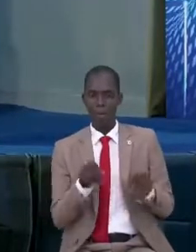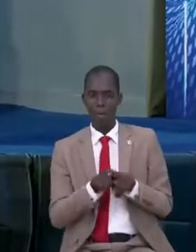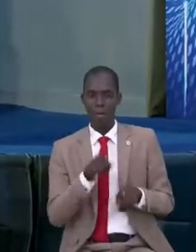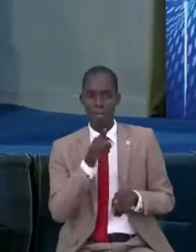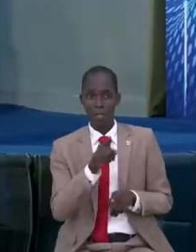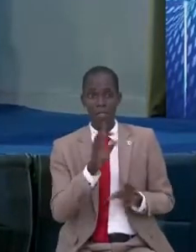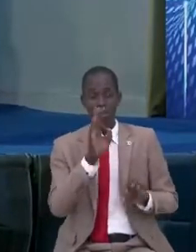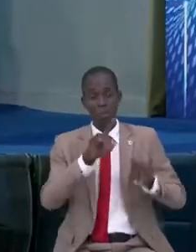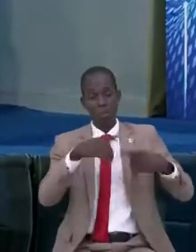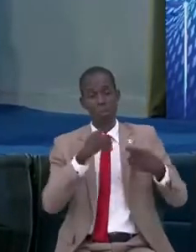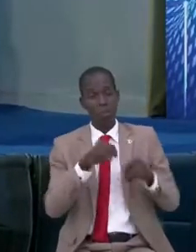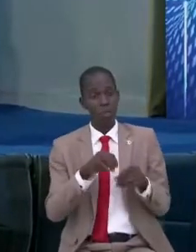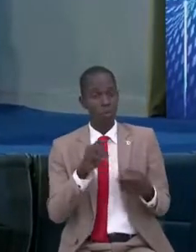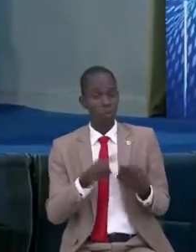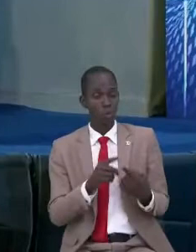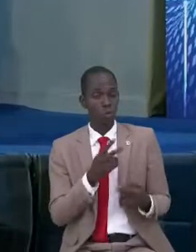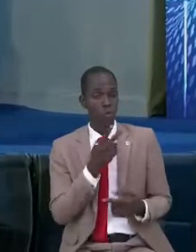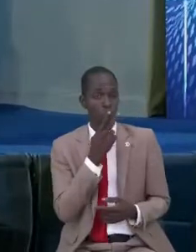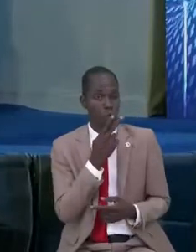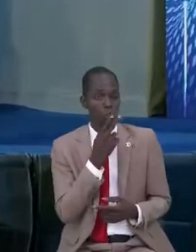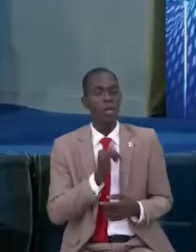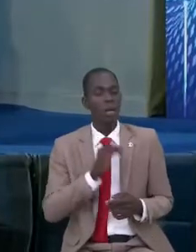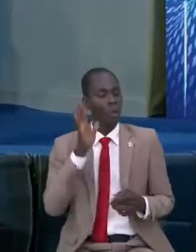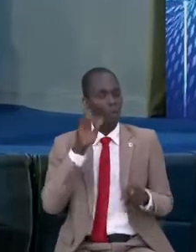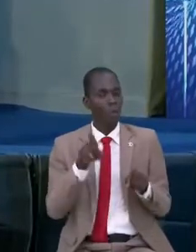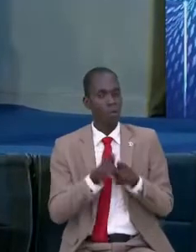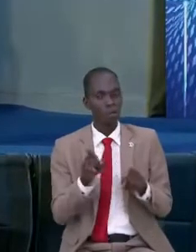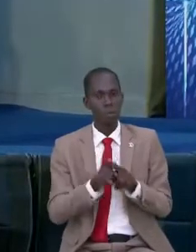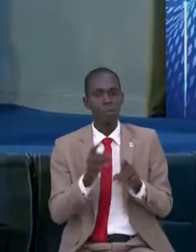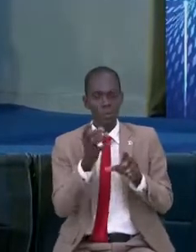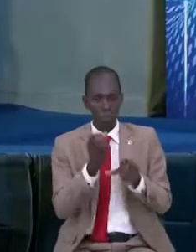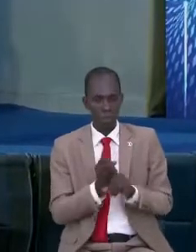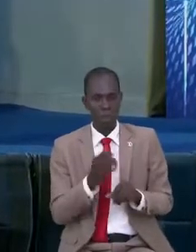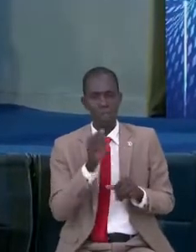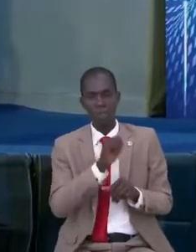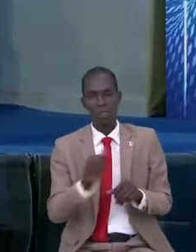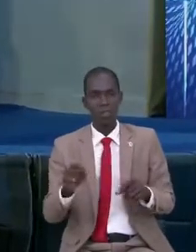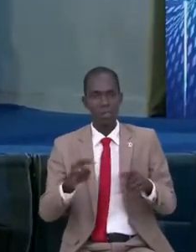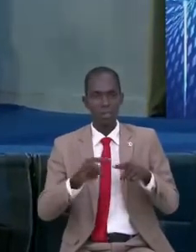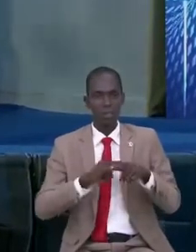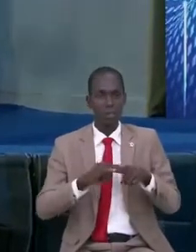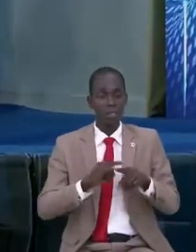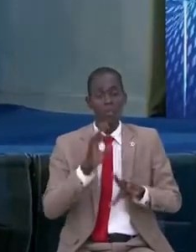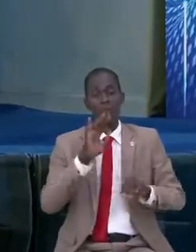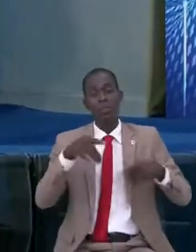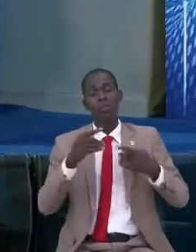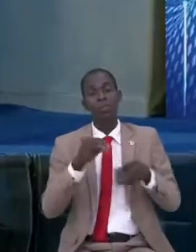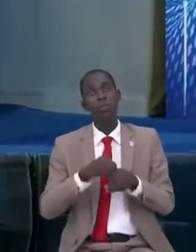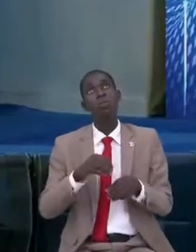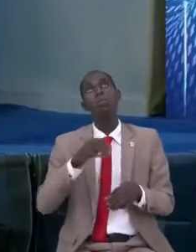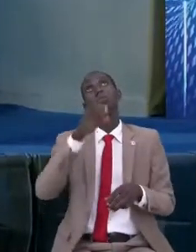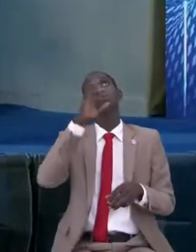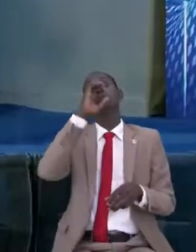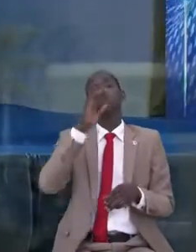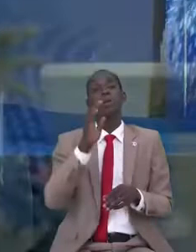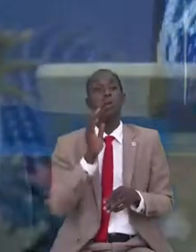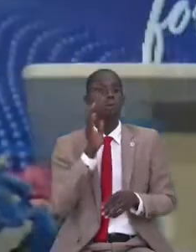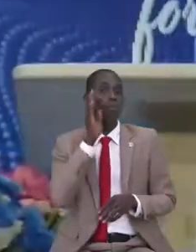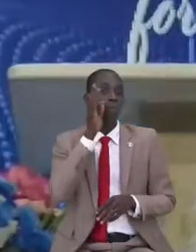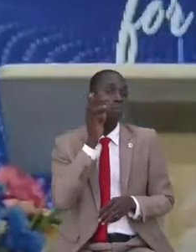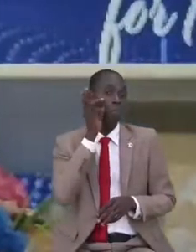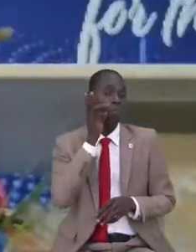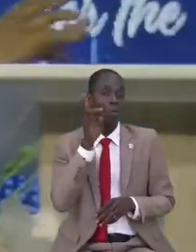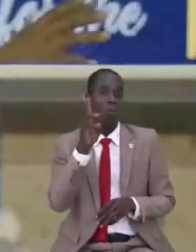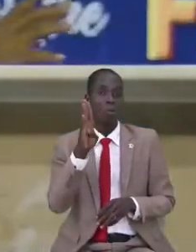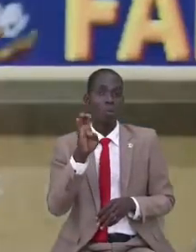into smoking, I will hold a cigarette. If he's gone into drinking beer, I'm going to hold the